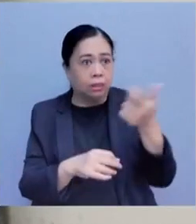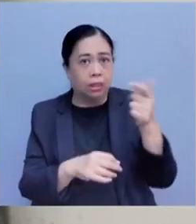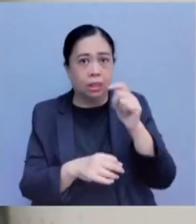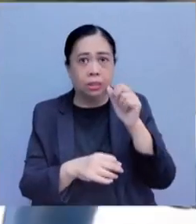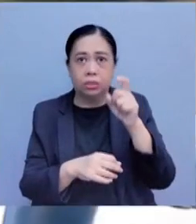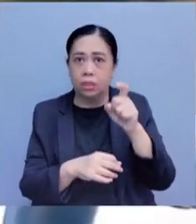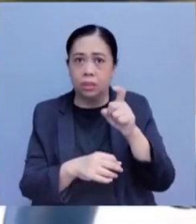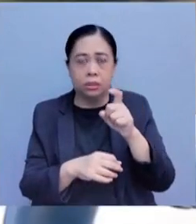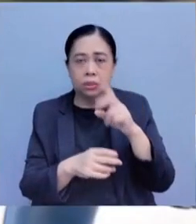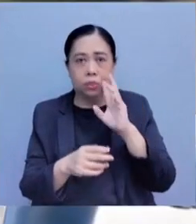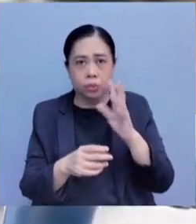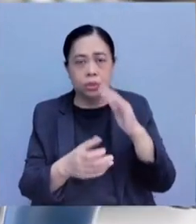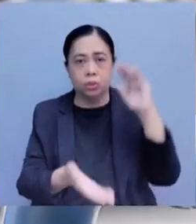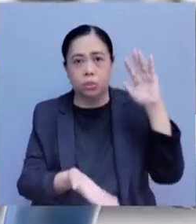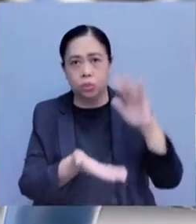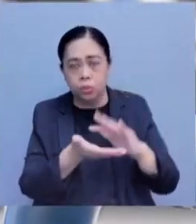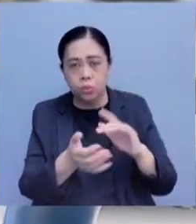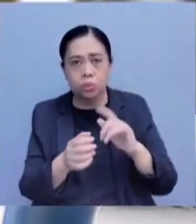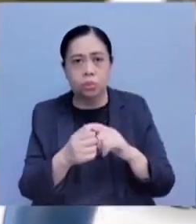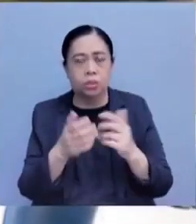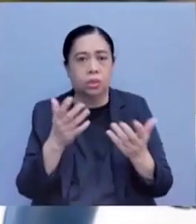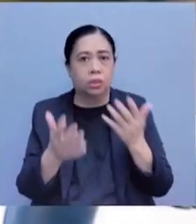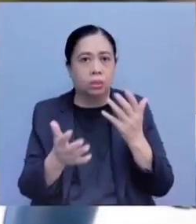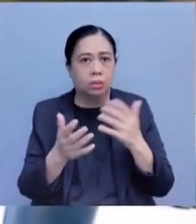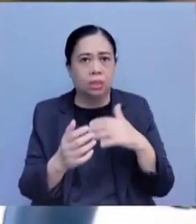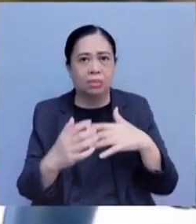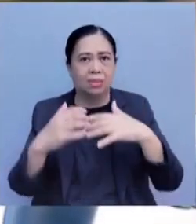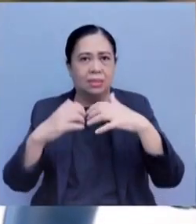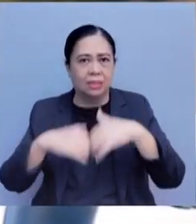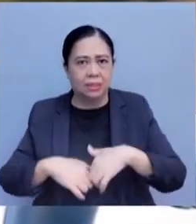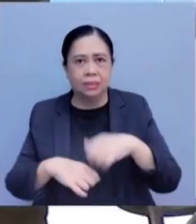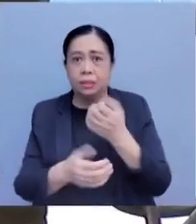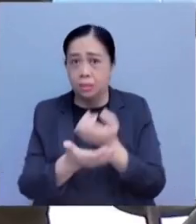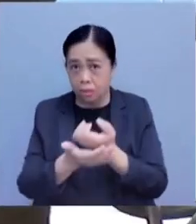implemented. He adds the move might cripple the economy.